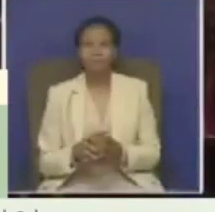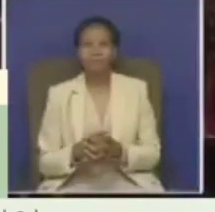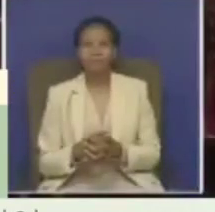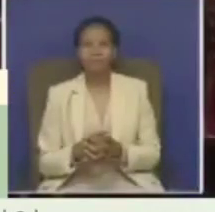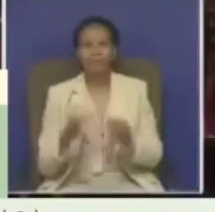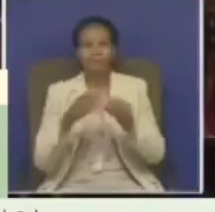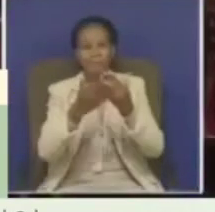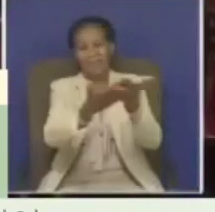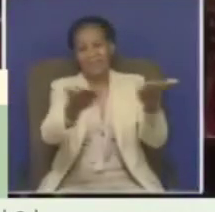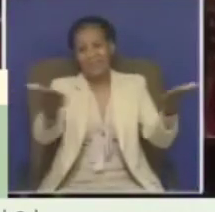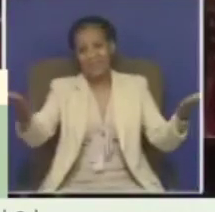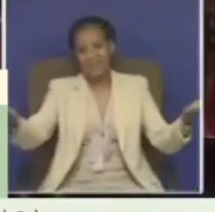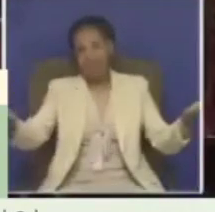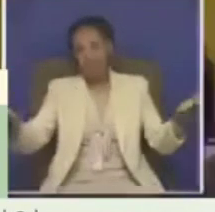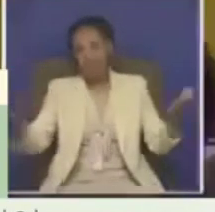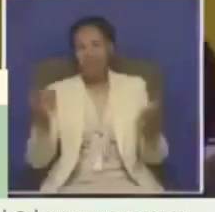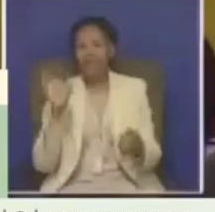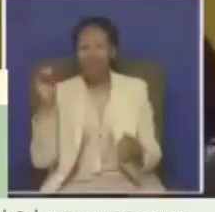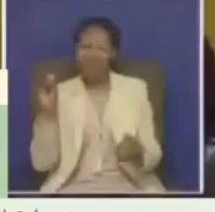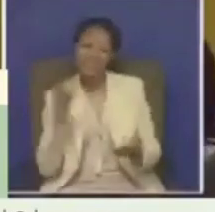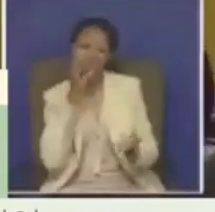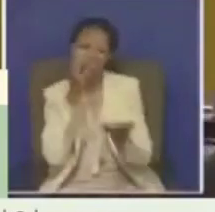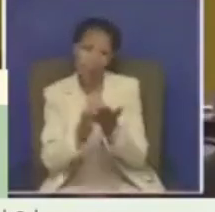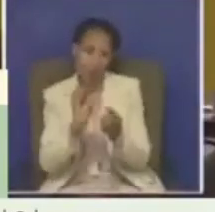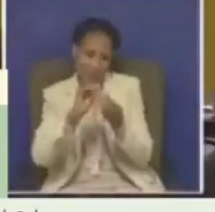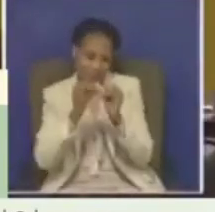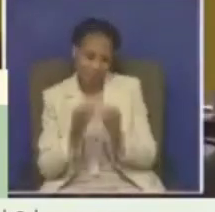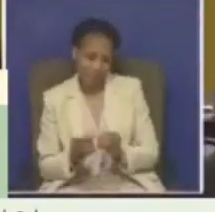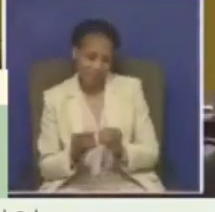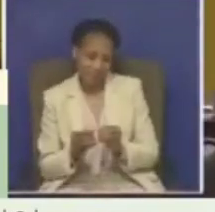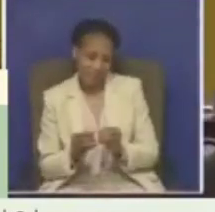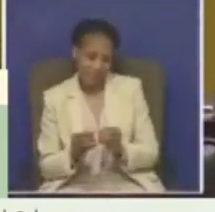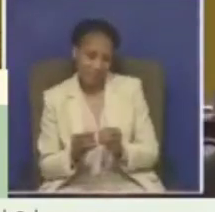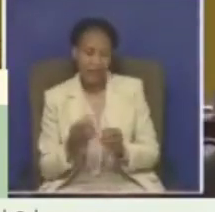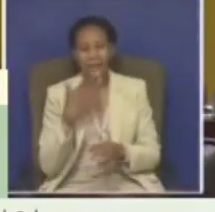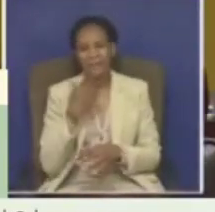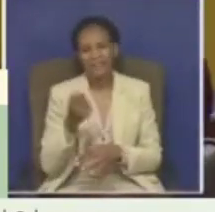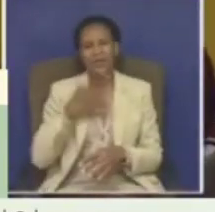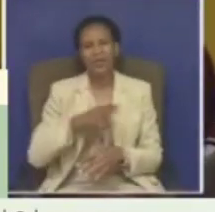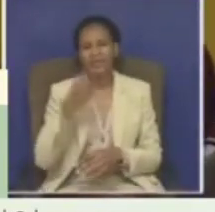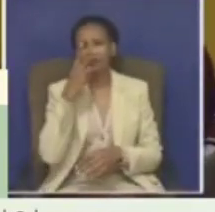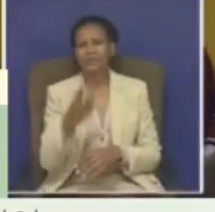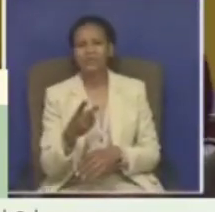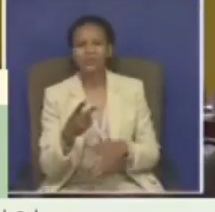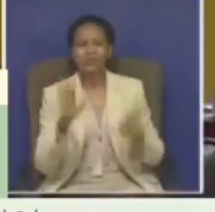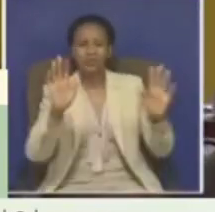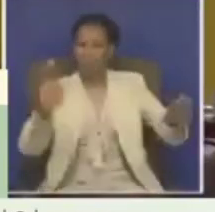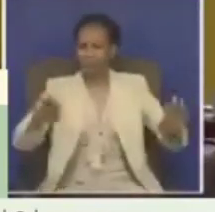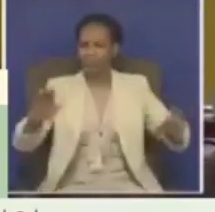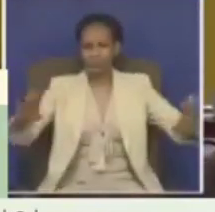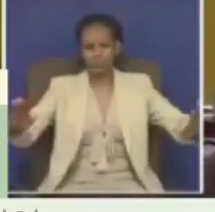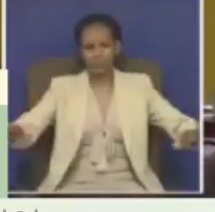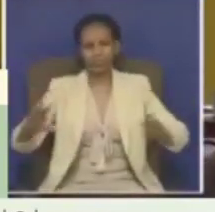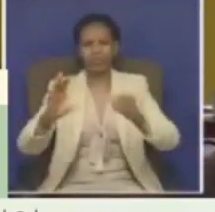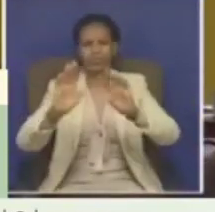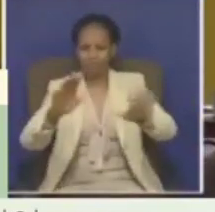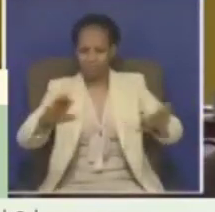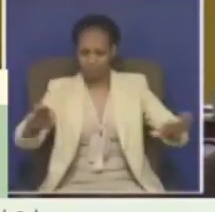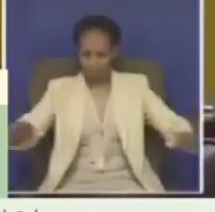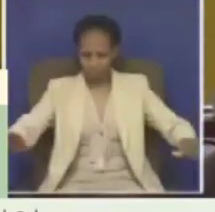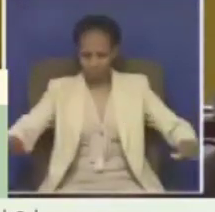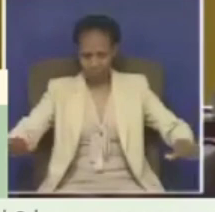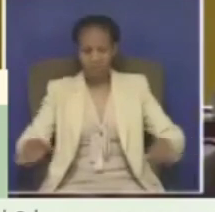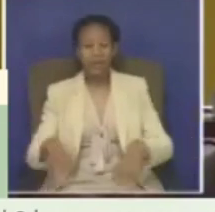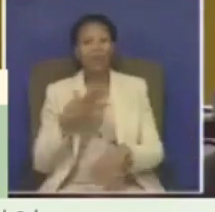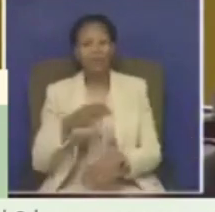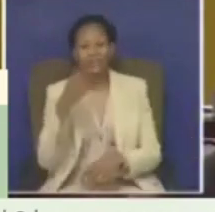Honorable members, there's a proposed amendment. Can I please see that? Order, honorable members, order.